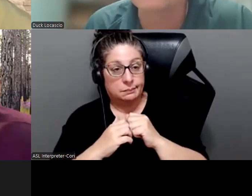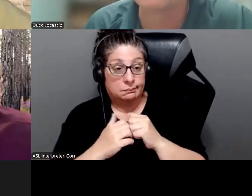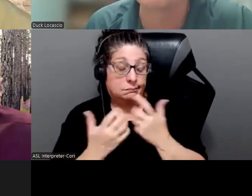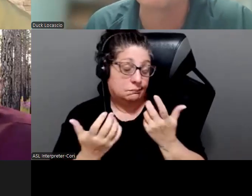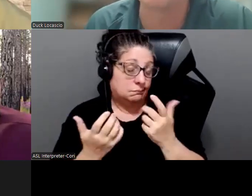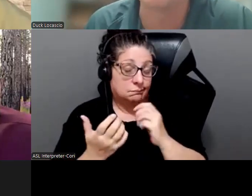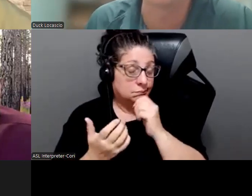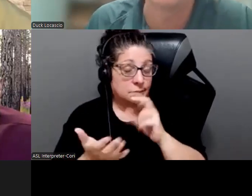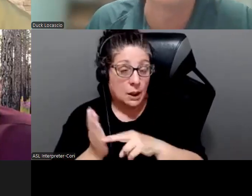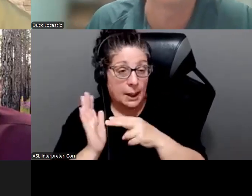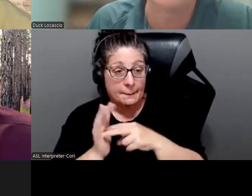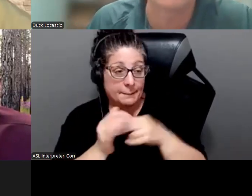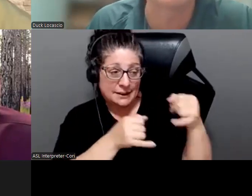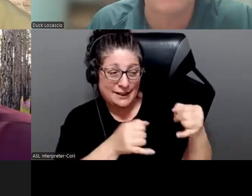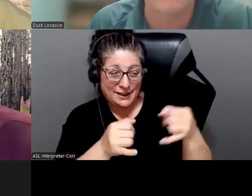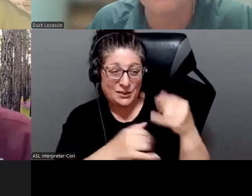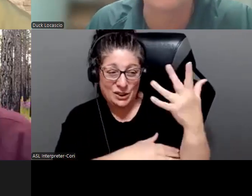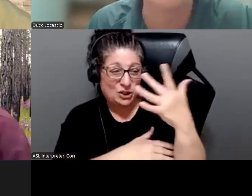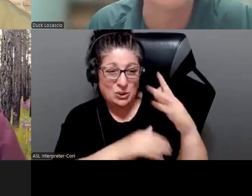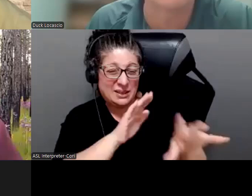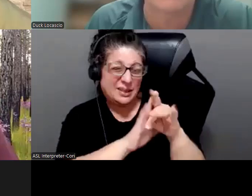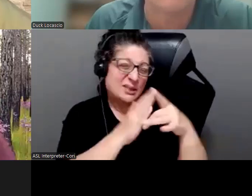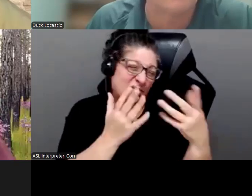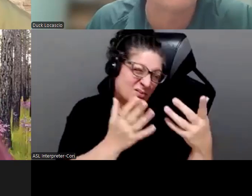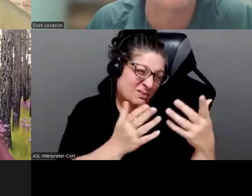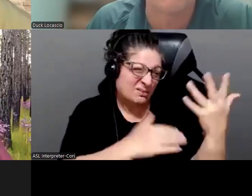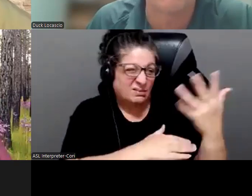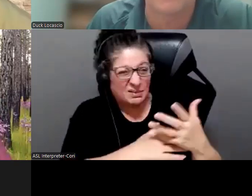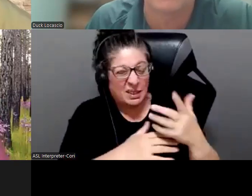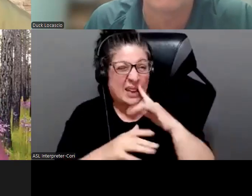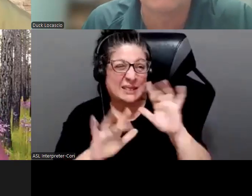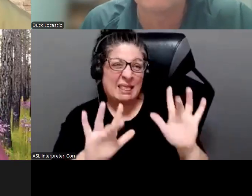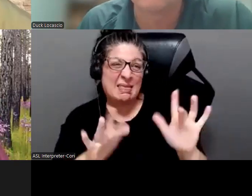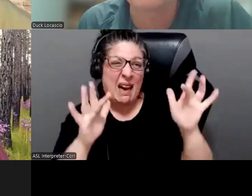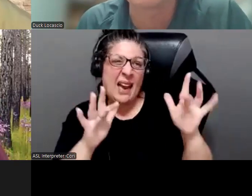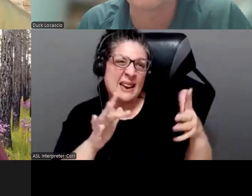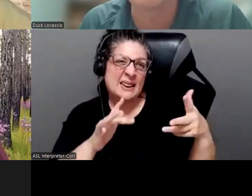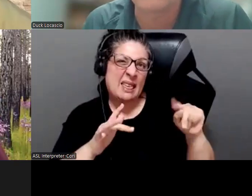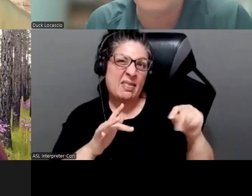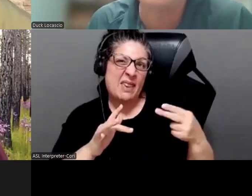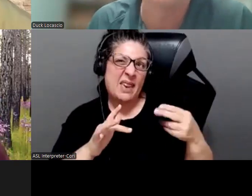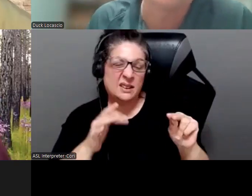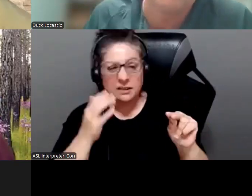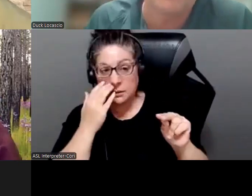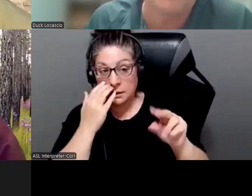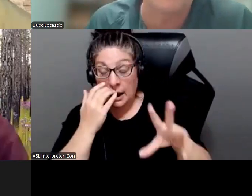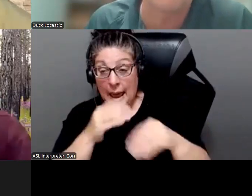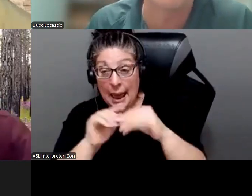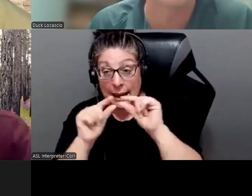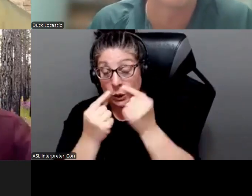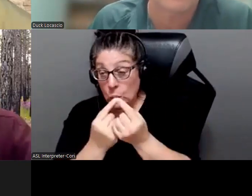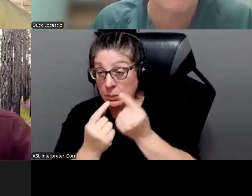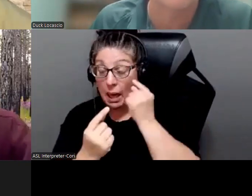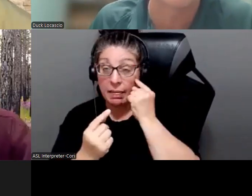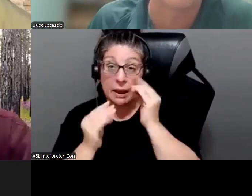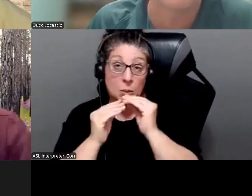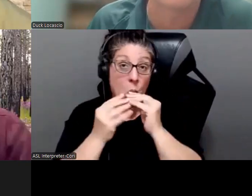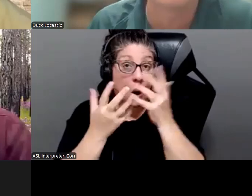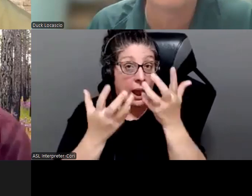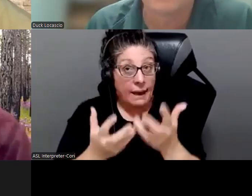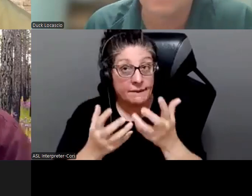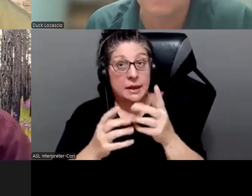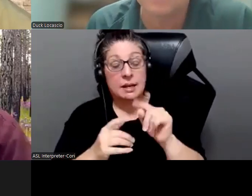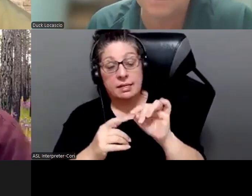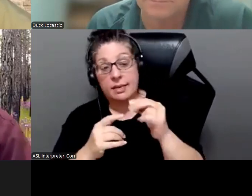it's not necessarily individual tree selection I think of as a light thinning or a thinning. When I start adding groups, I think of it as a little heavier